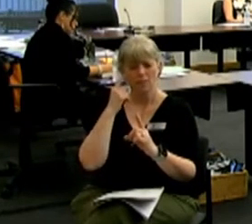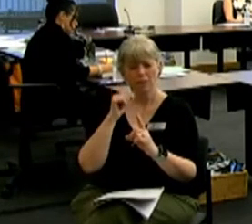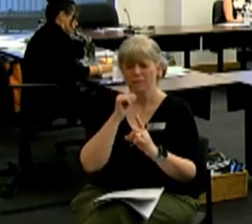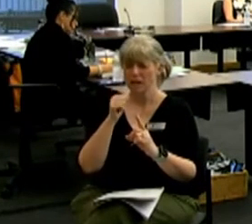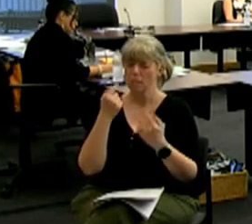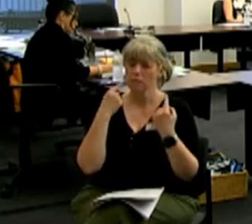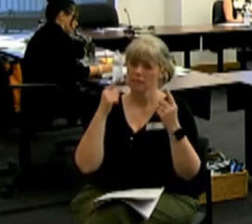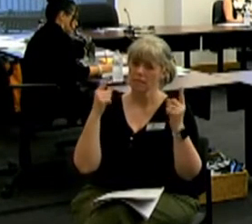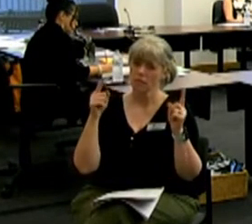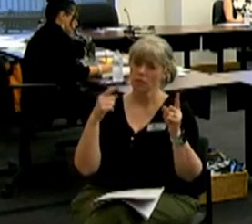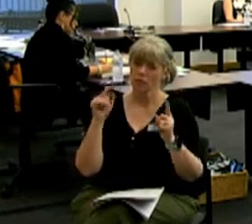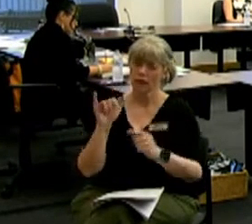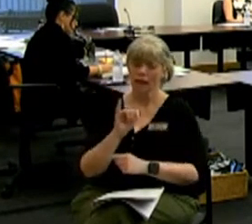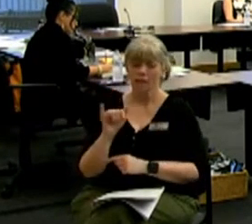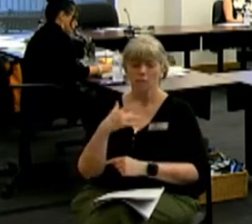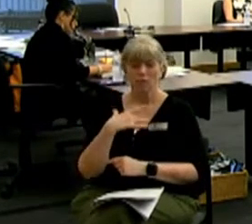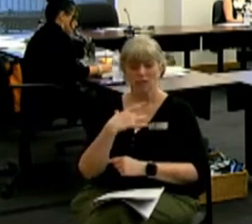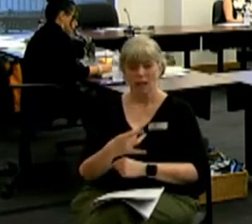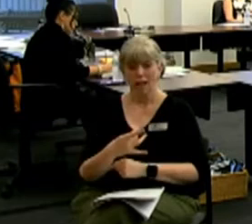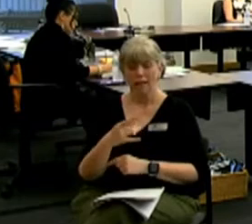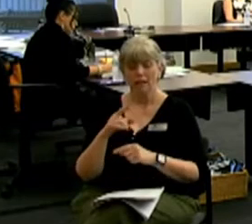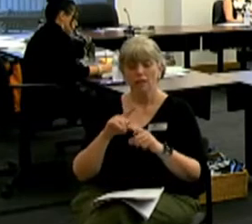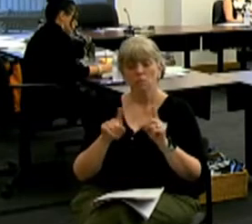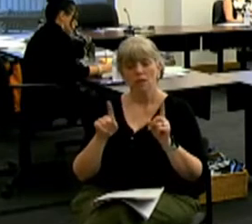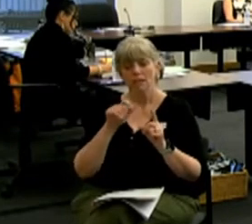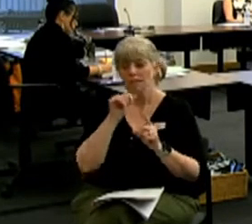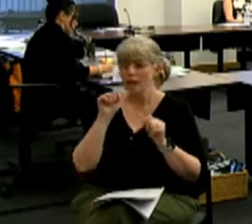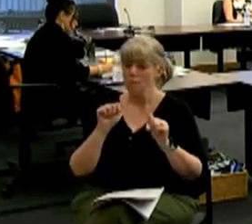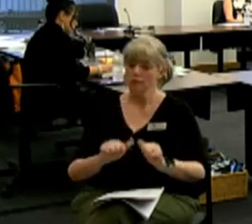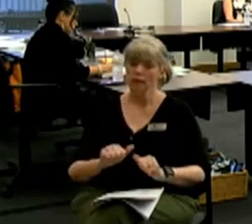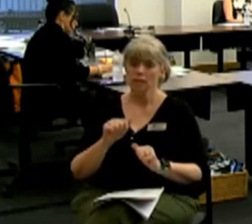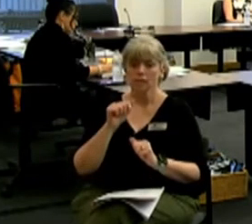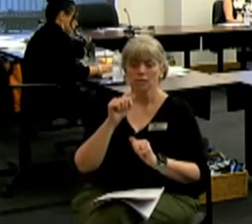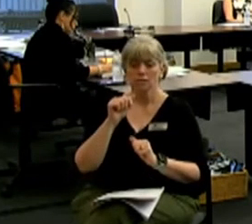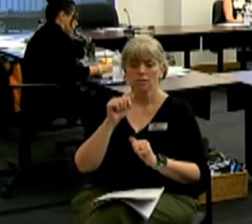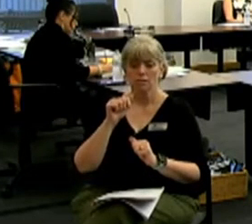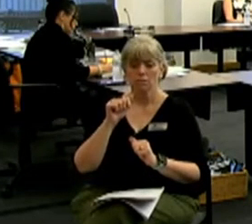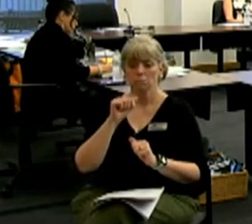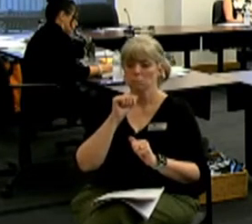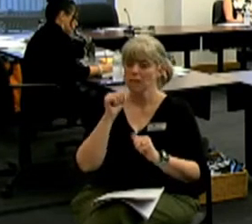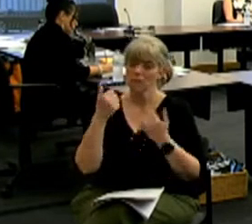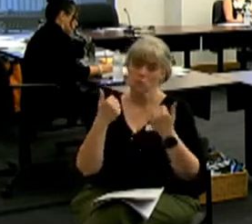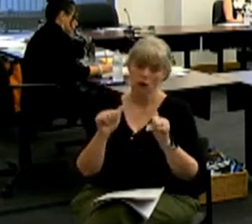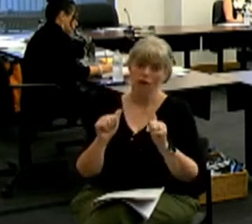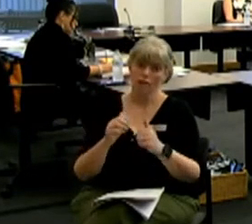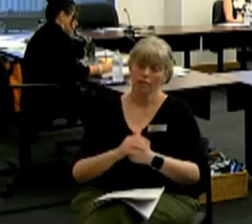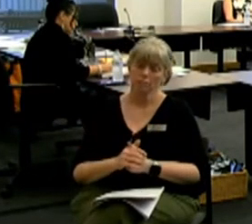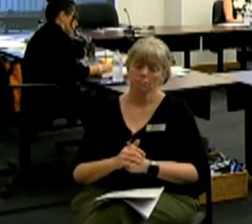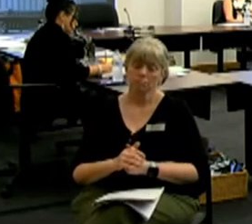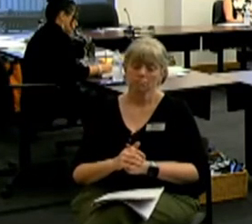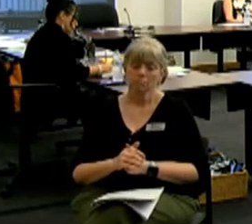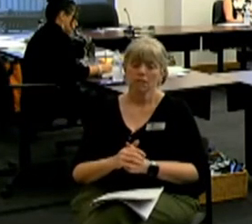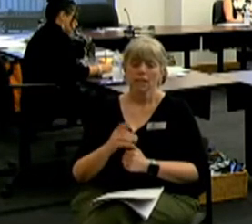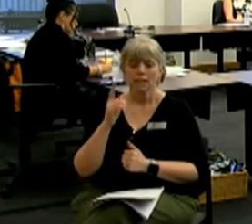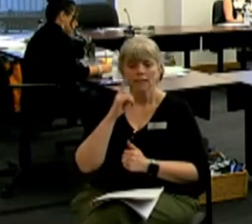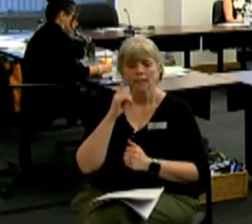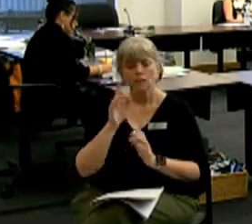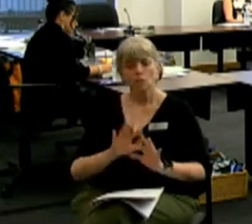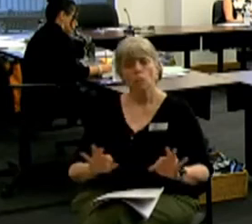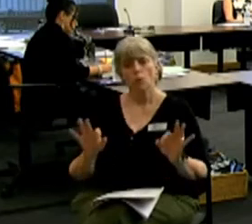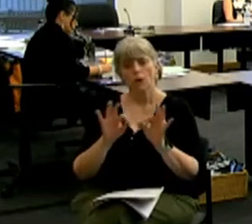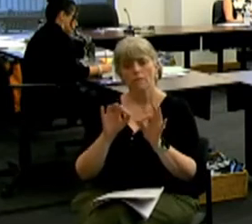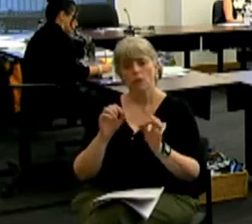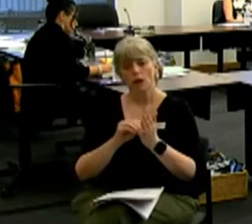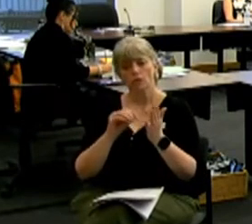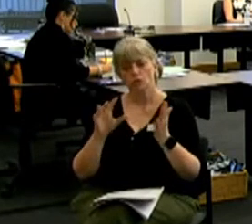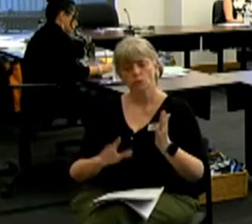as successful as we would like to be, but it's not because of a lack of trying. So I think that's incredibly important for our